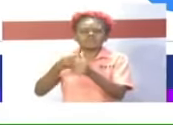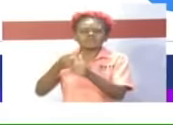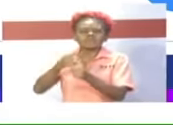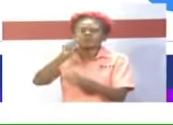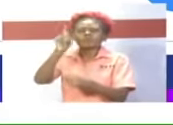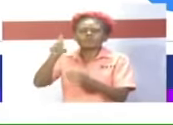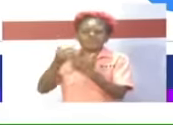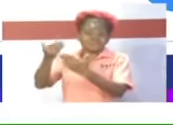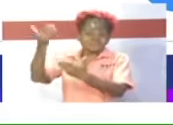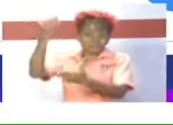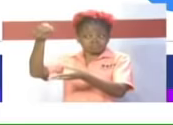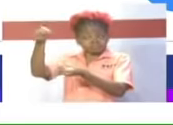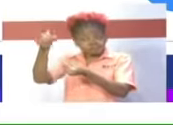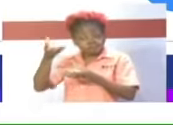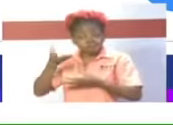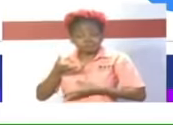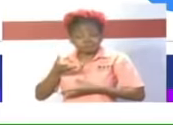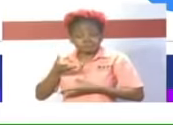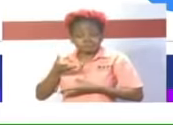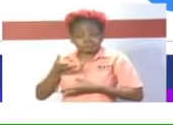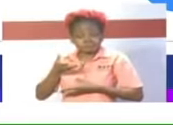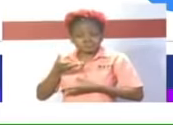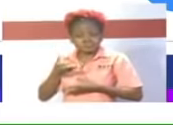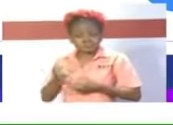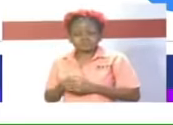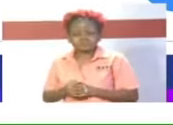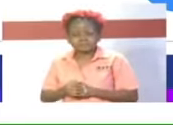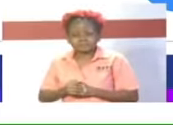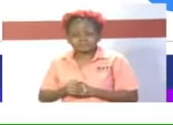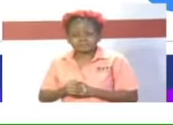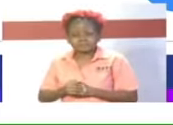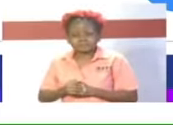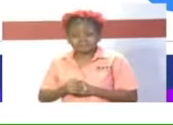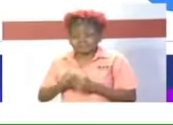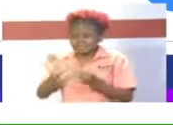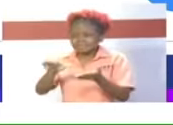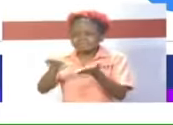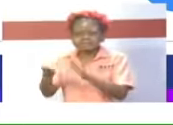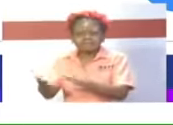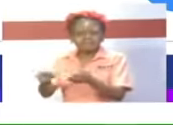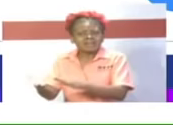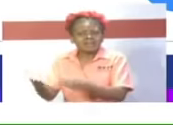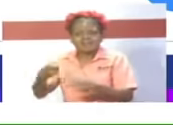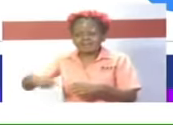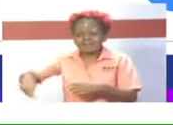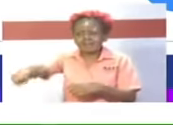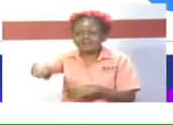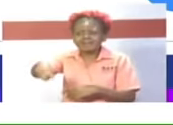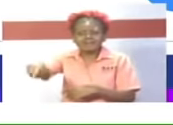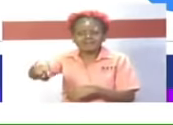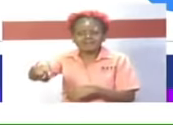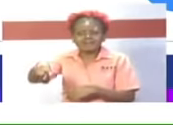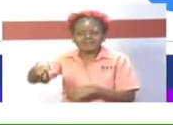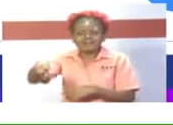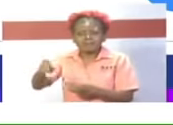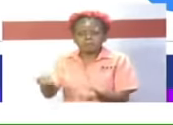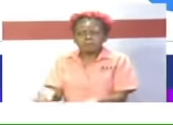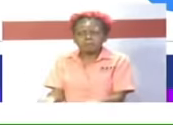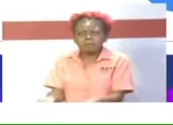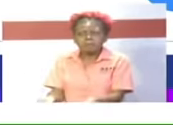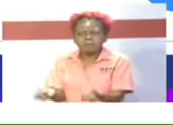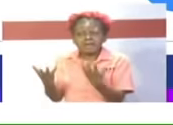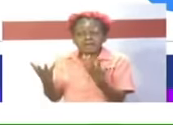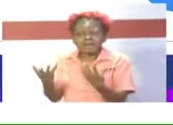3% of the deaths due to COVID were in fully vaccinated persons. Dr. Hines, are you able to